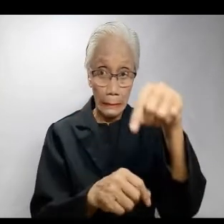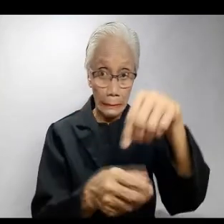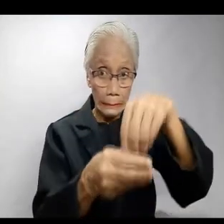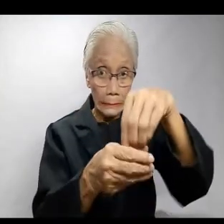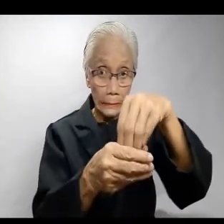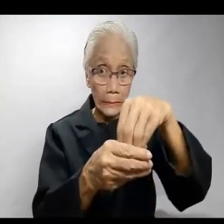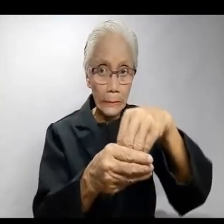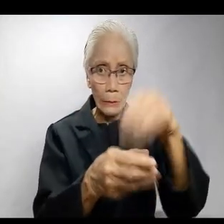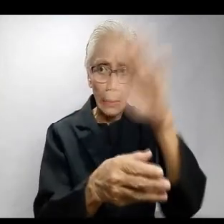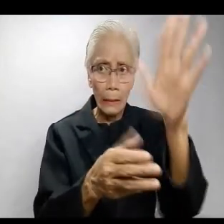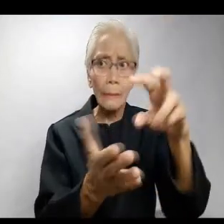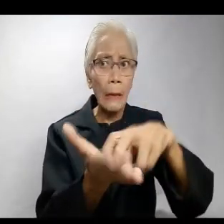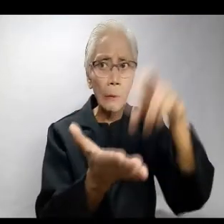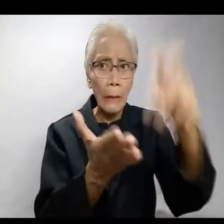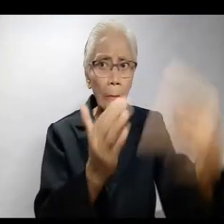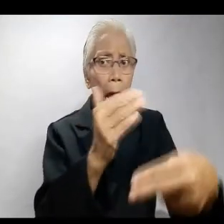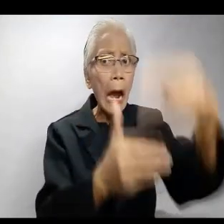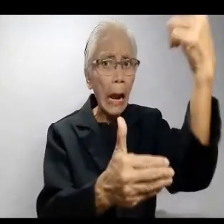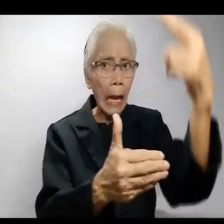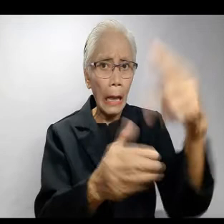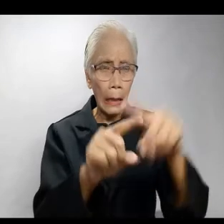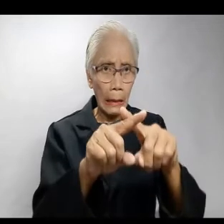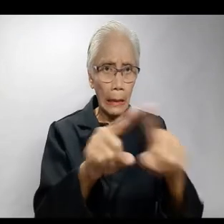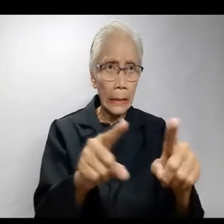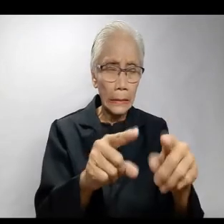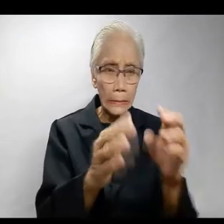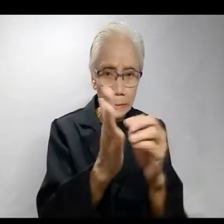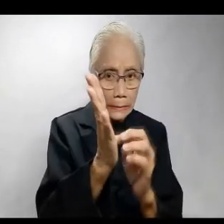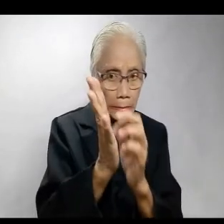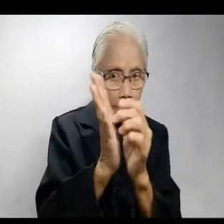In fact, the fleas will never jump higher than the level set by the lid.